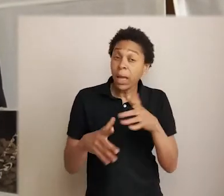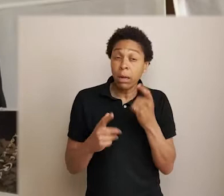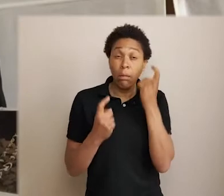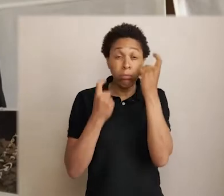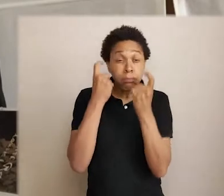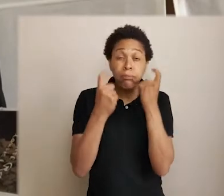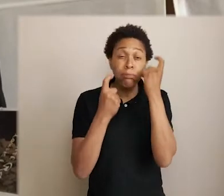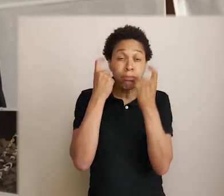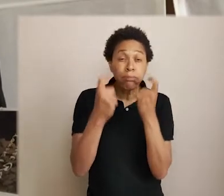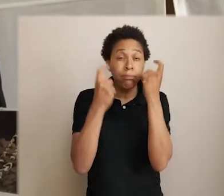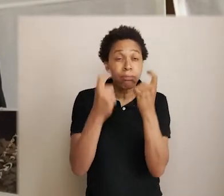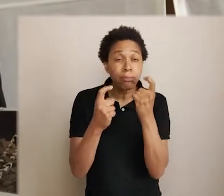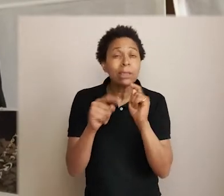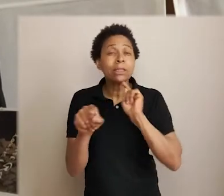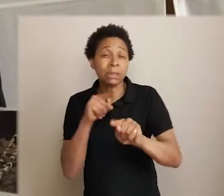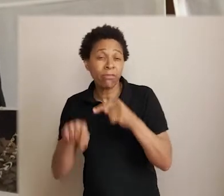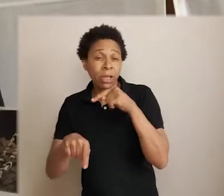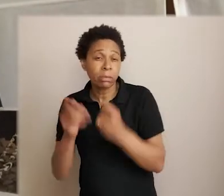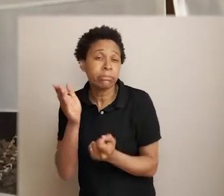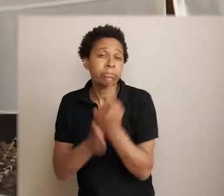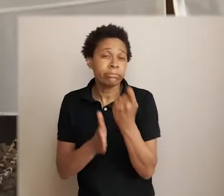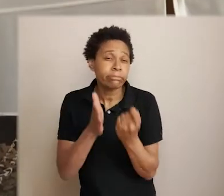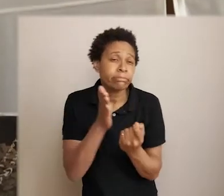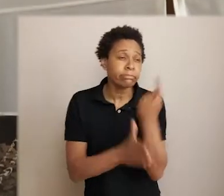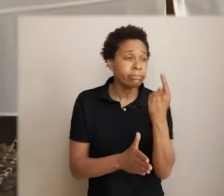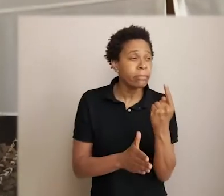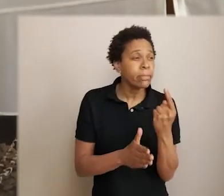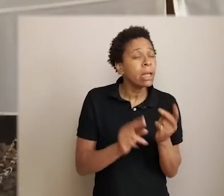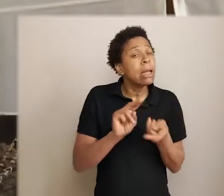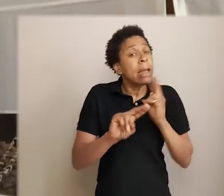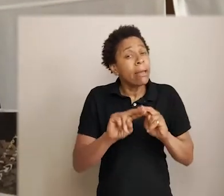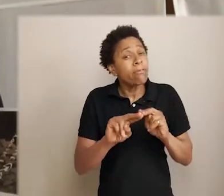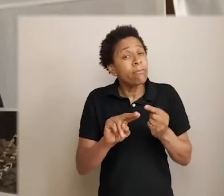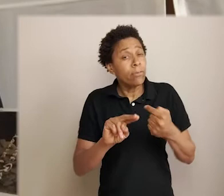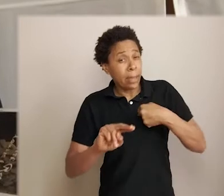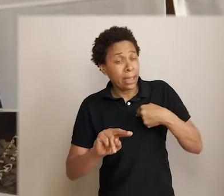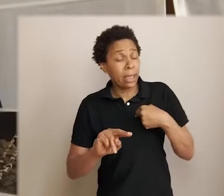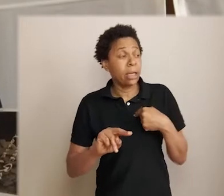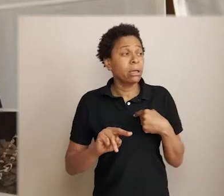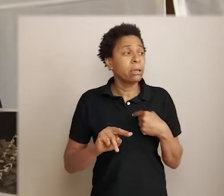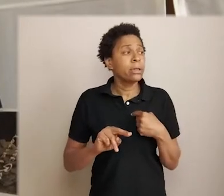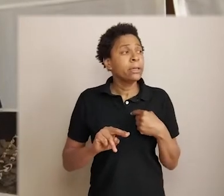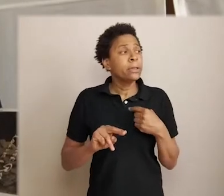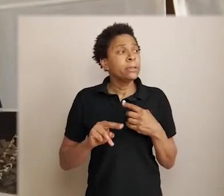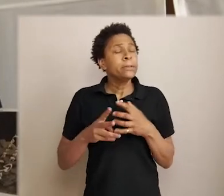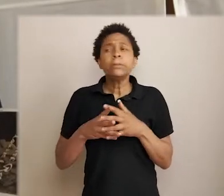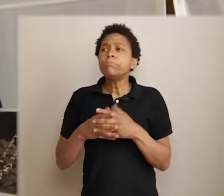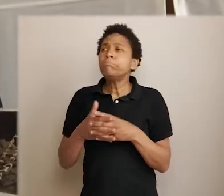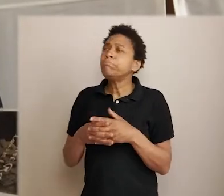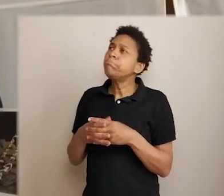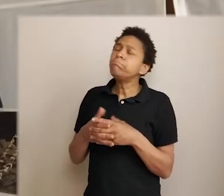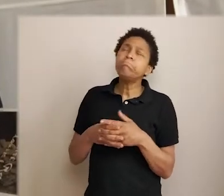more when I wasn't engaged, when I wasn't doing something. I allowed myself to,